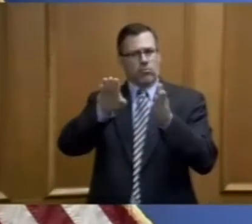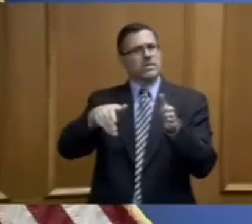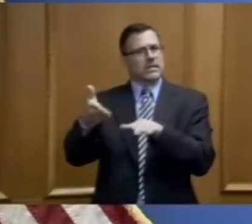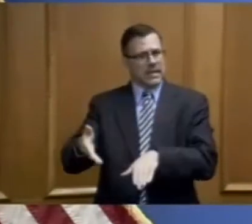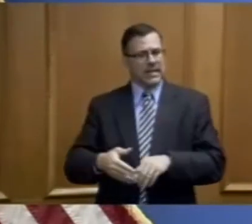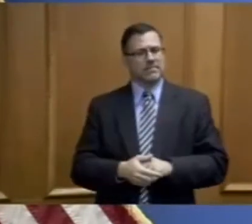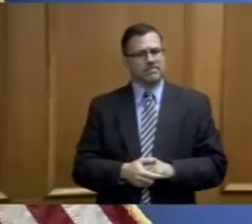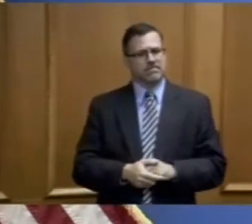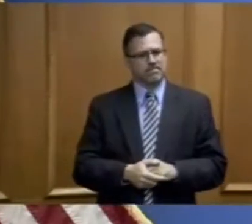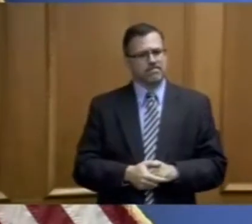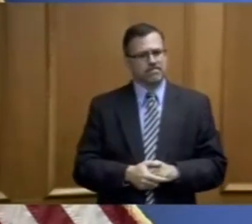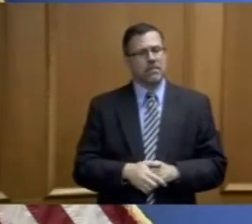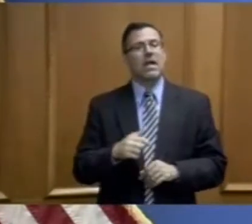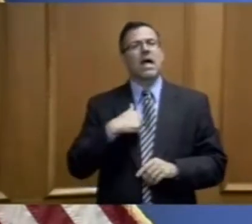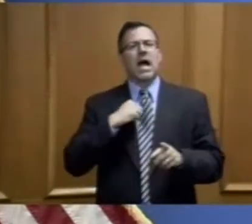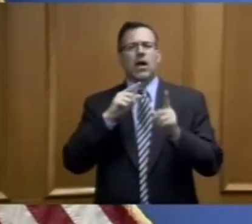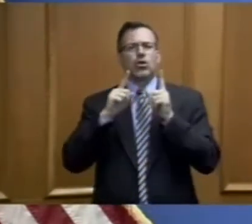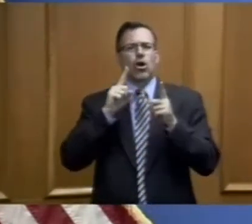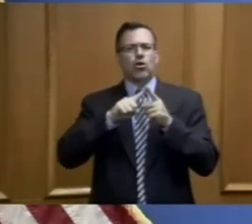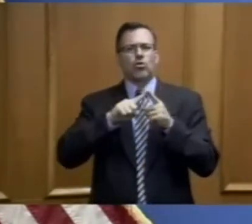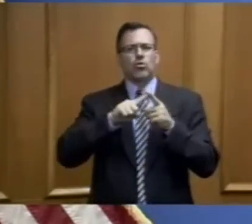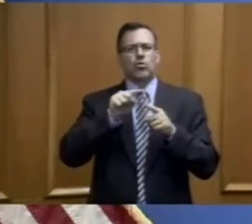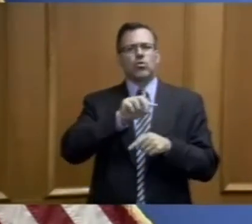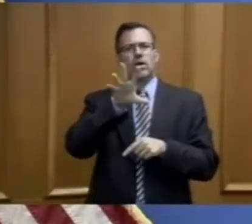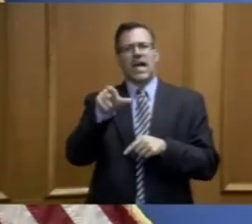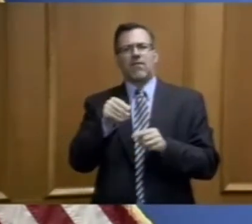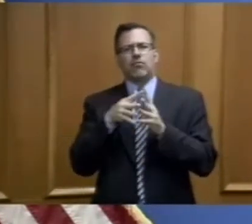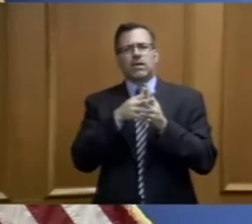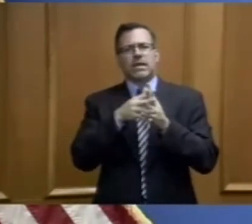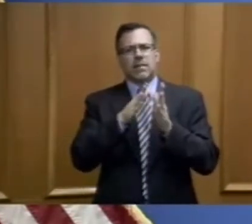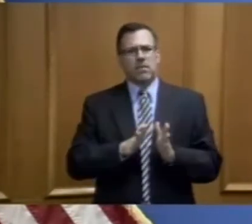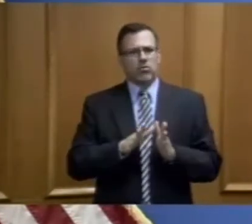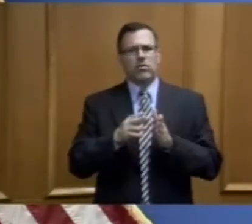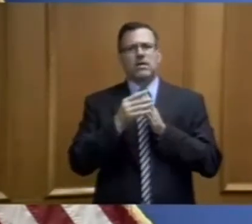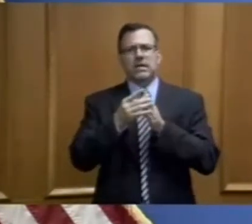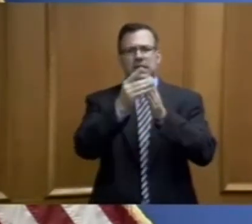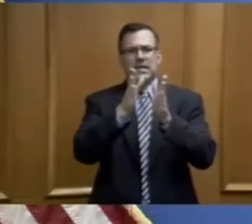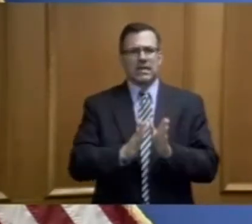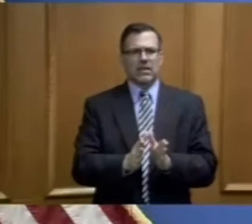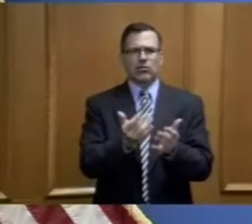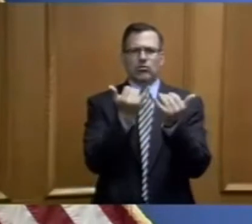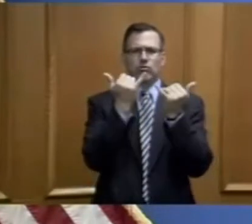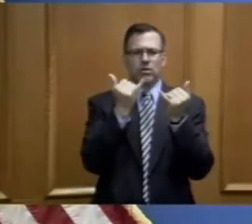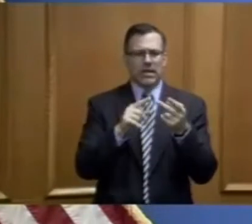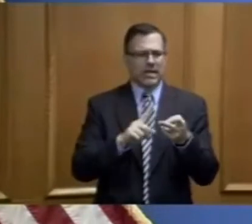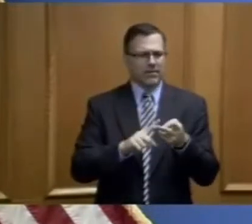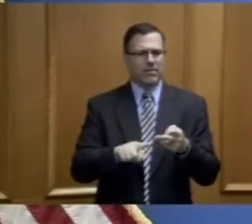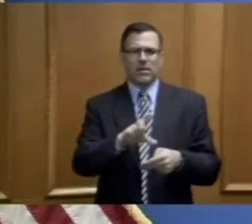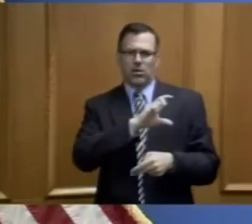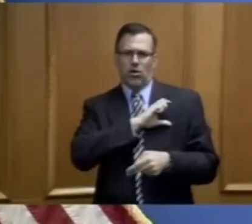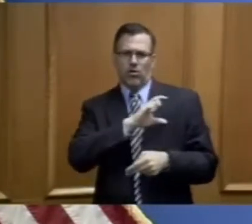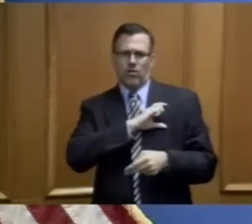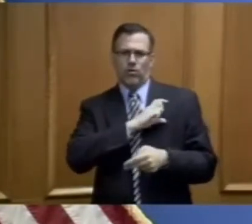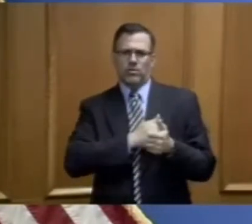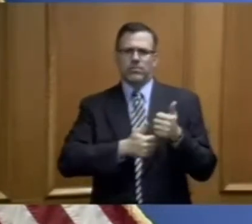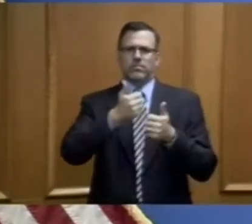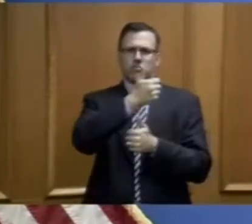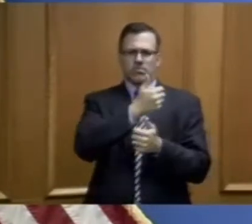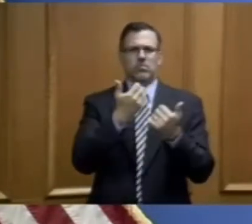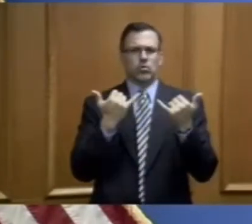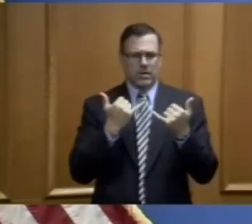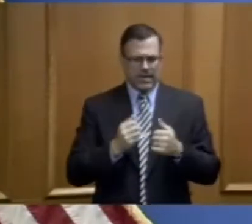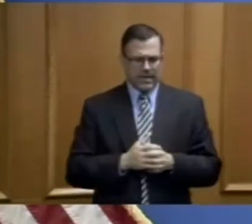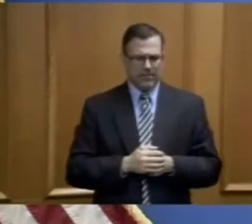I spoke with African American leaders today. I spoke with law enforcement leaders today. And in